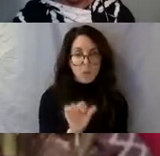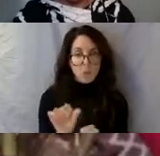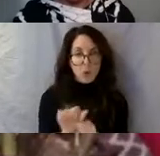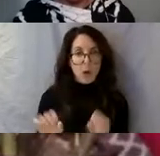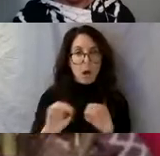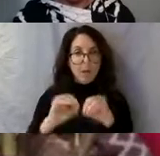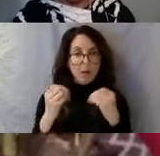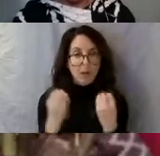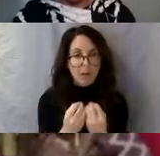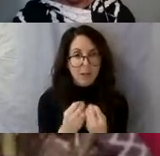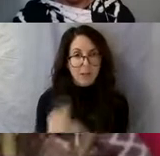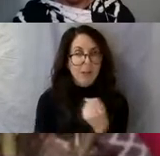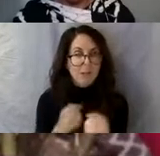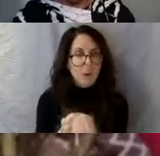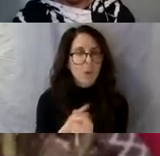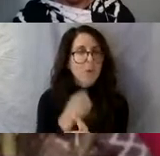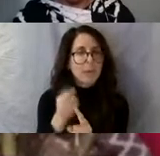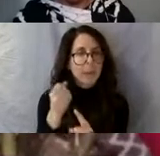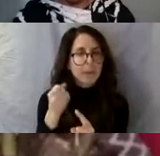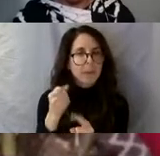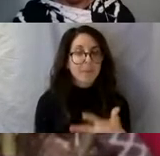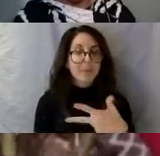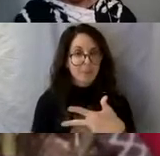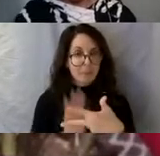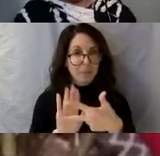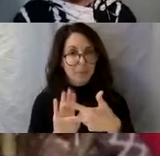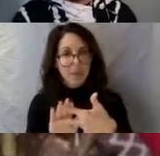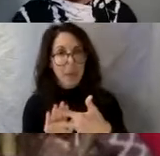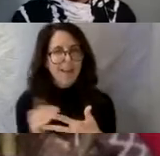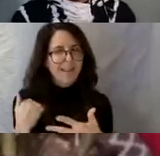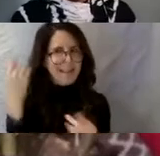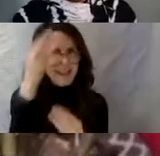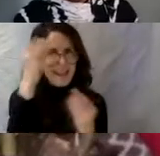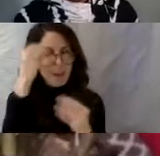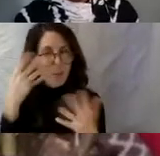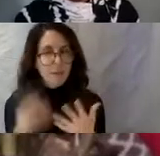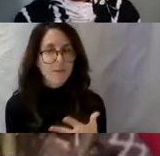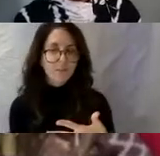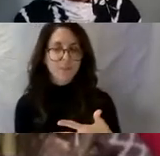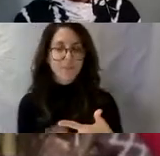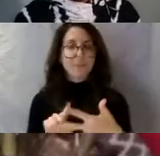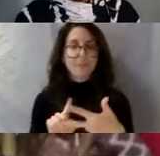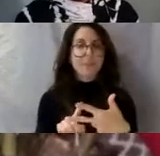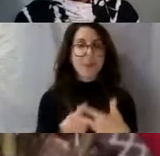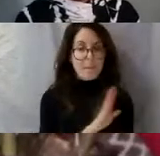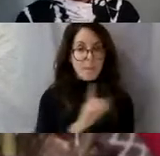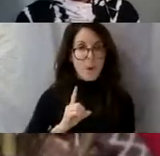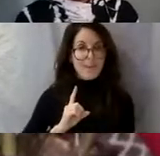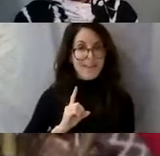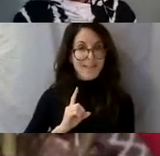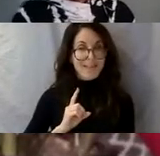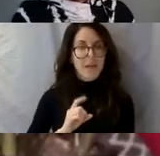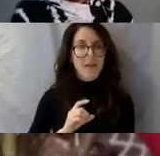you're support. Another aspect I've been thinking about lately is the age range on boards. What's